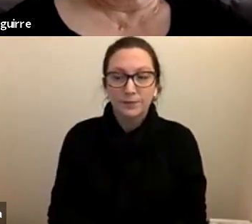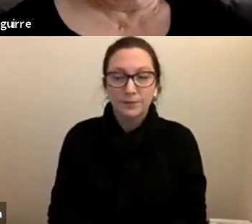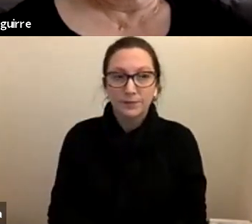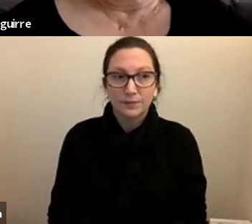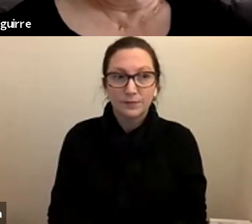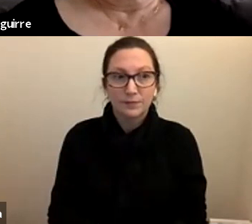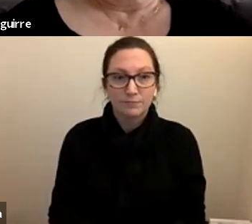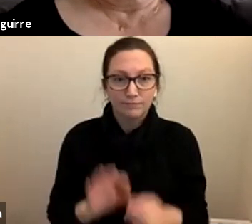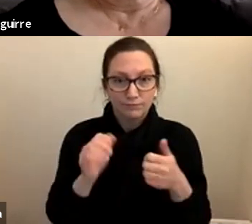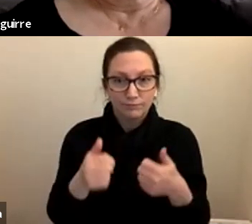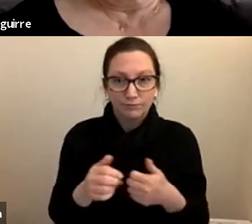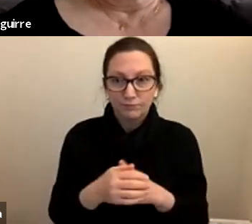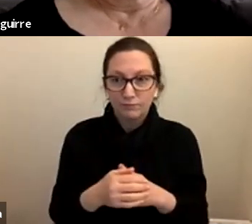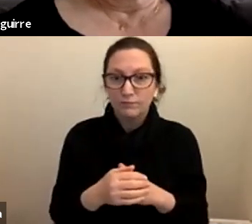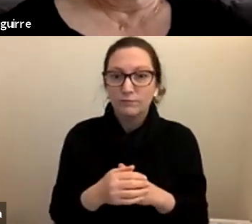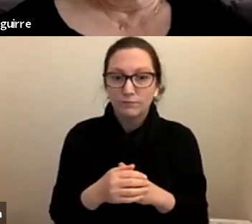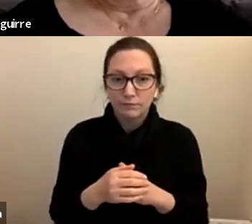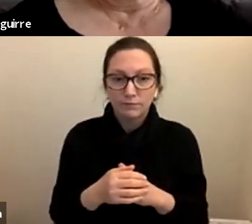Good enough.